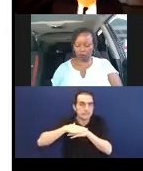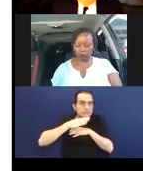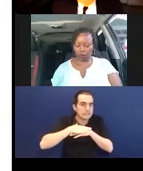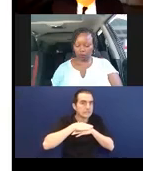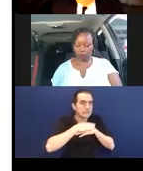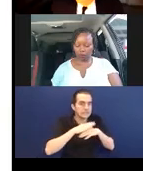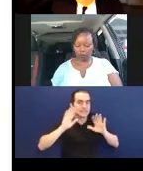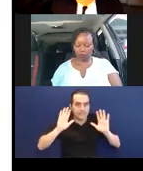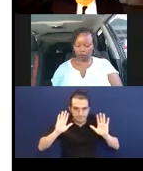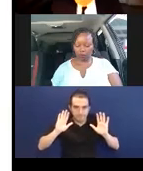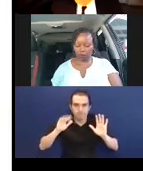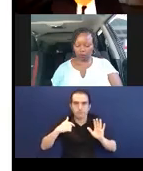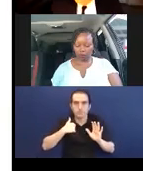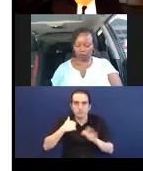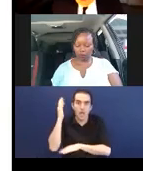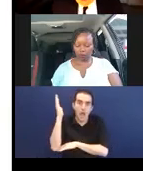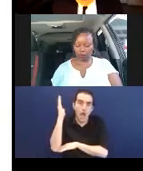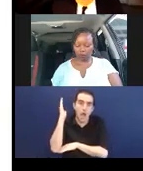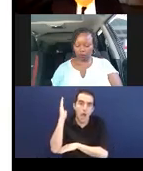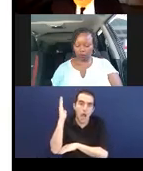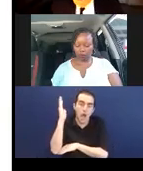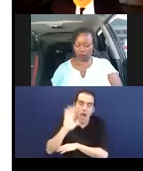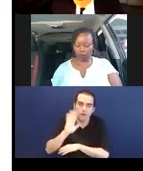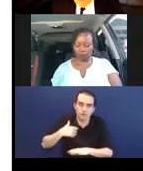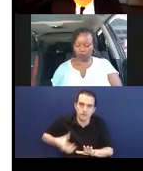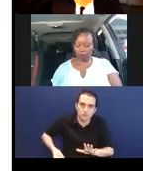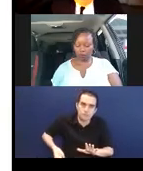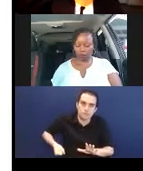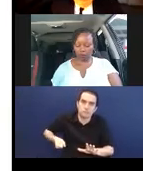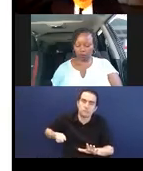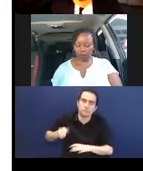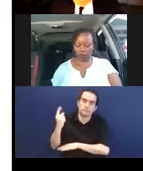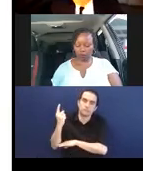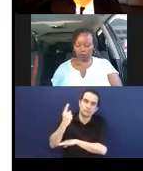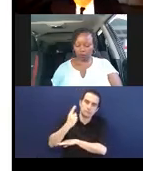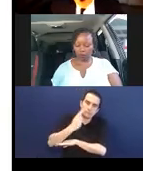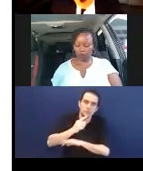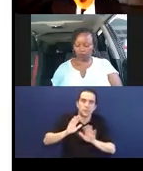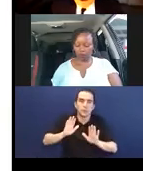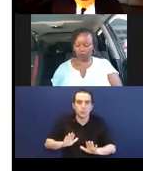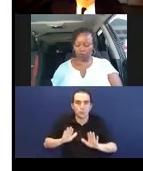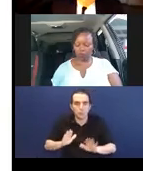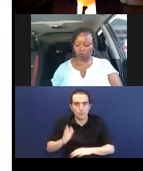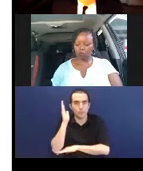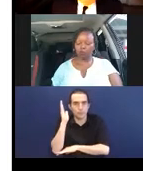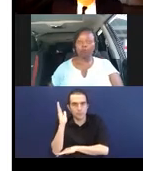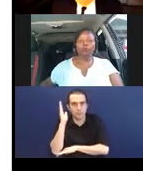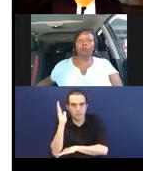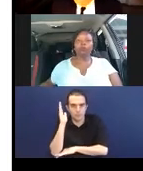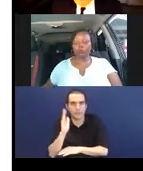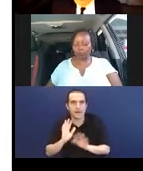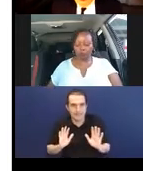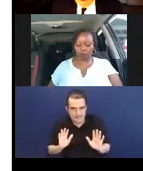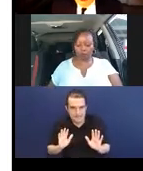be there'll be the slide presentation, which will be much fewer words, but there'll